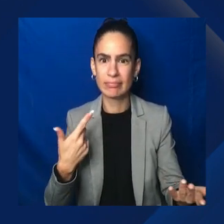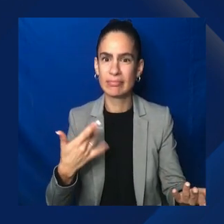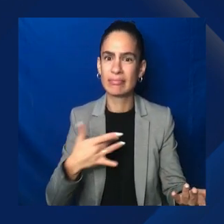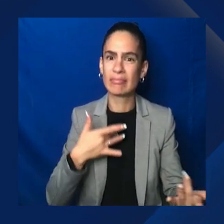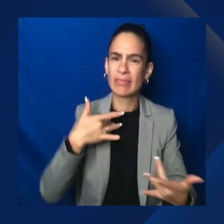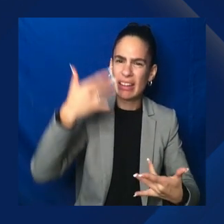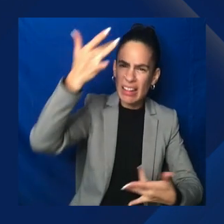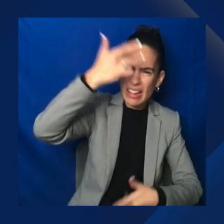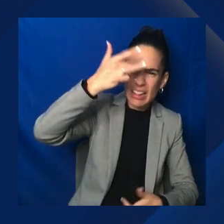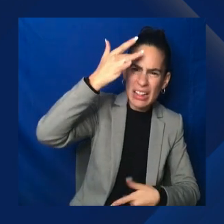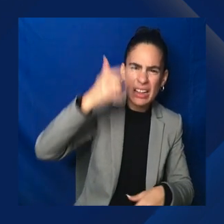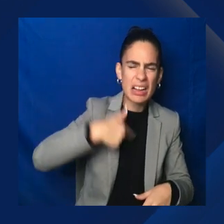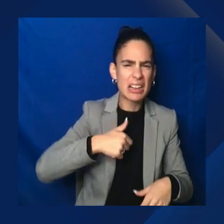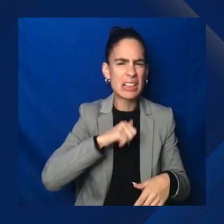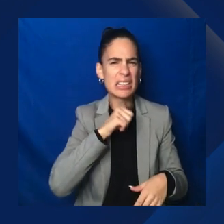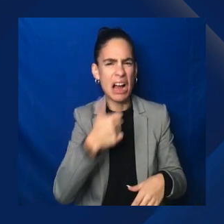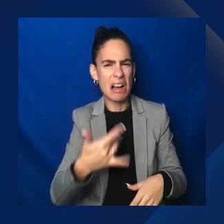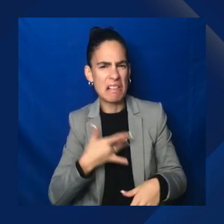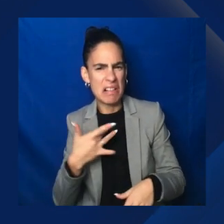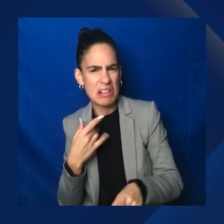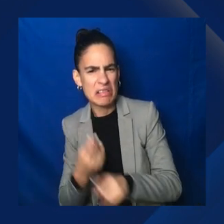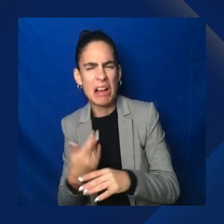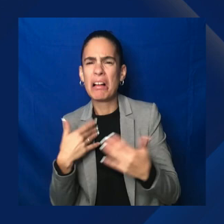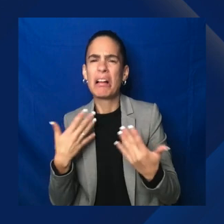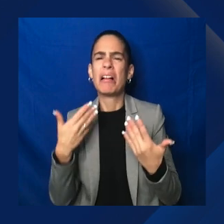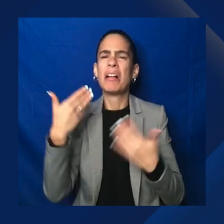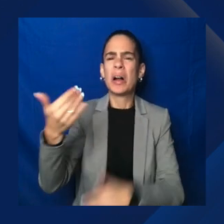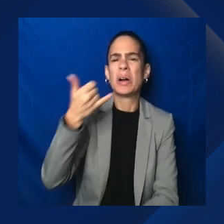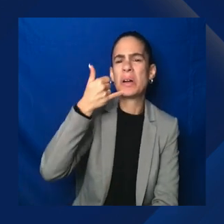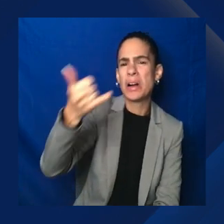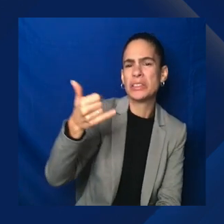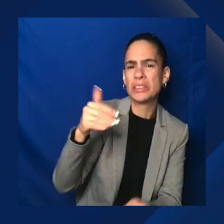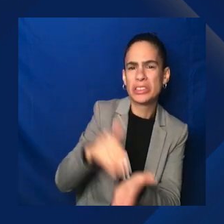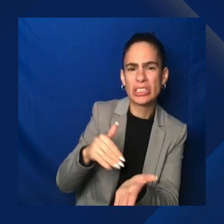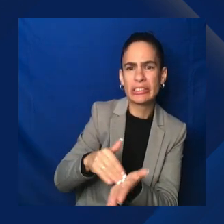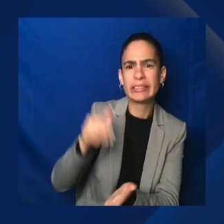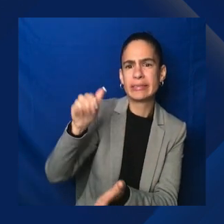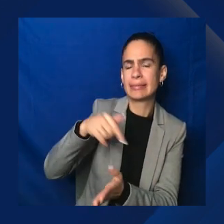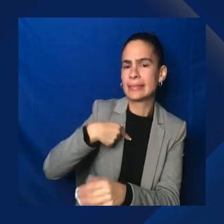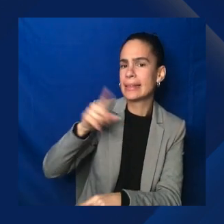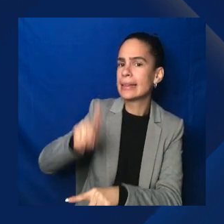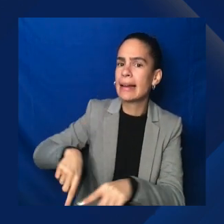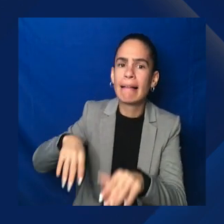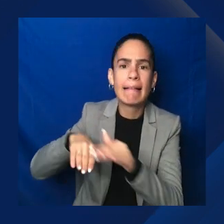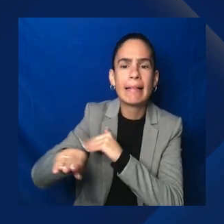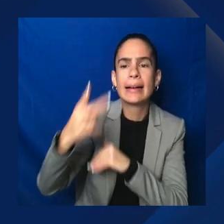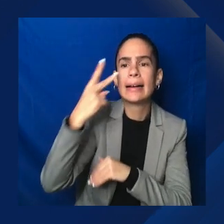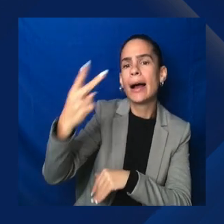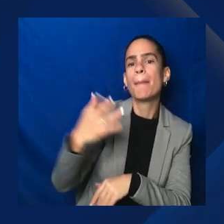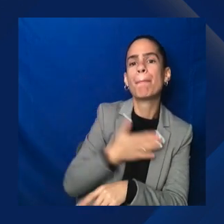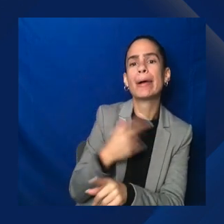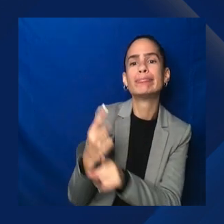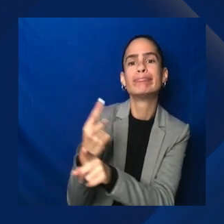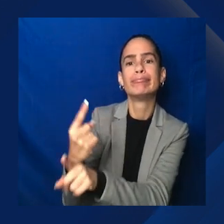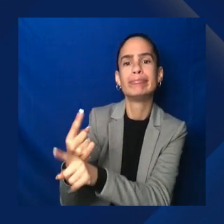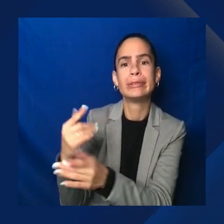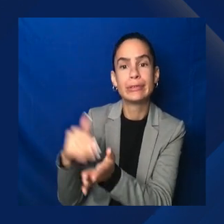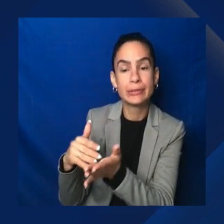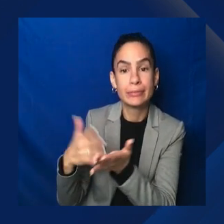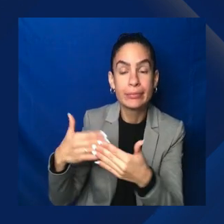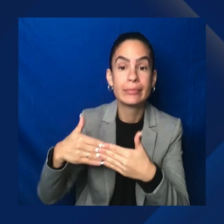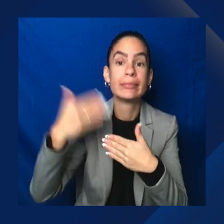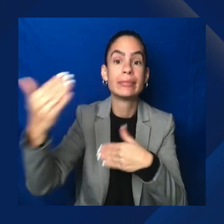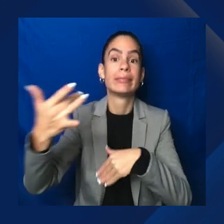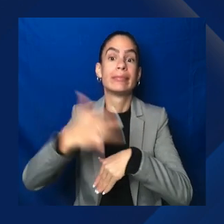Called into my doctor, could not get into my normal provider. It was 2 weeks out, so I ended